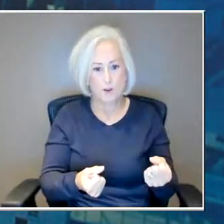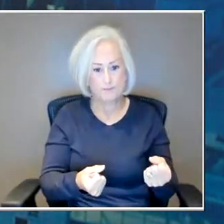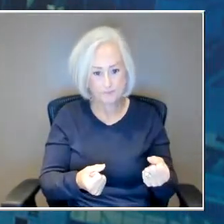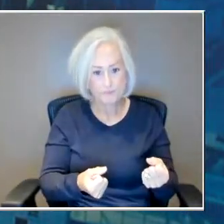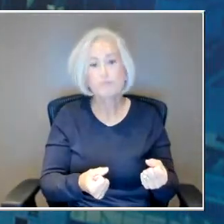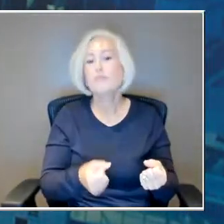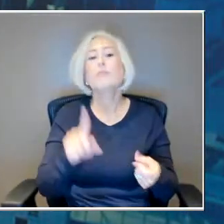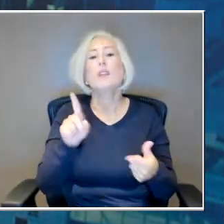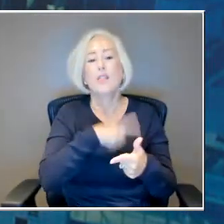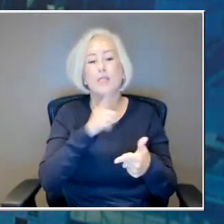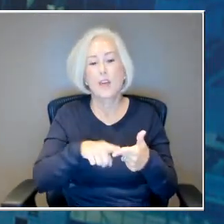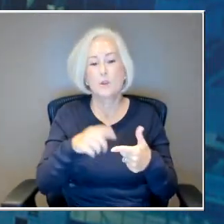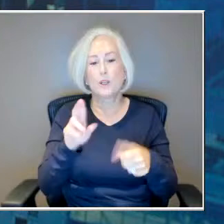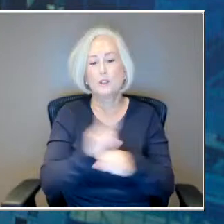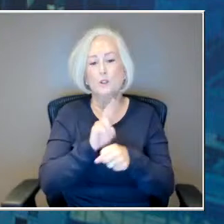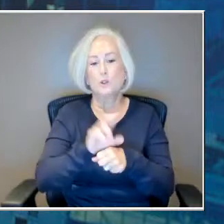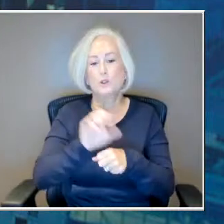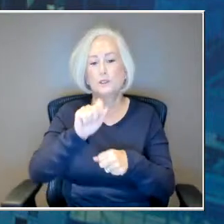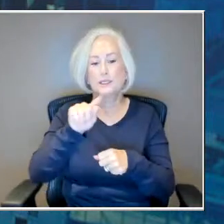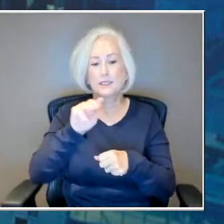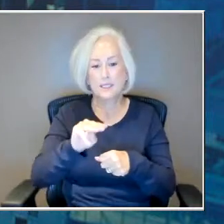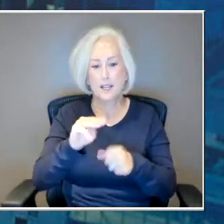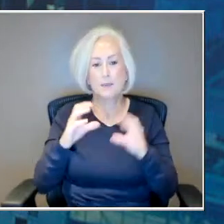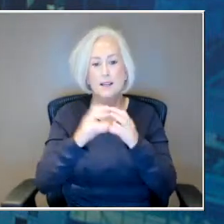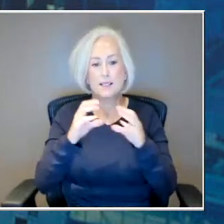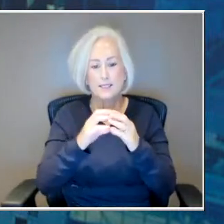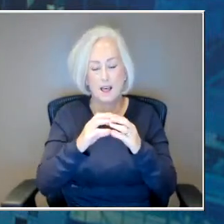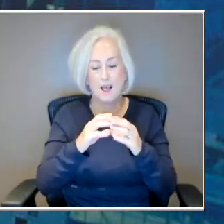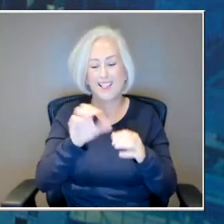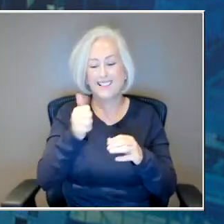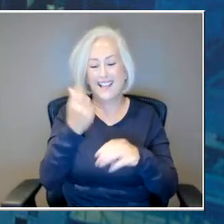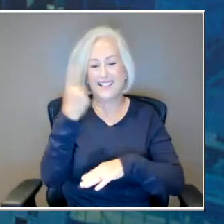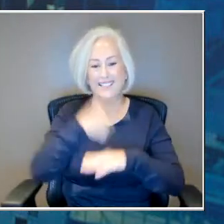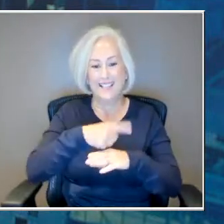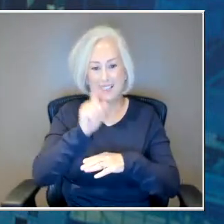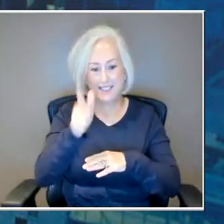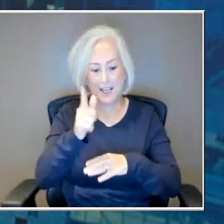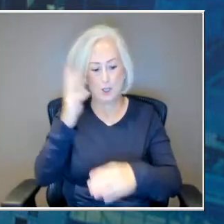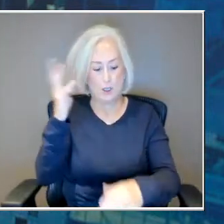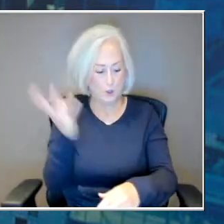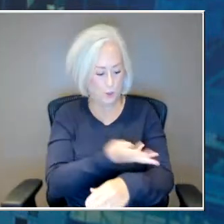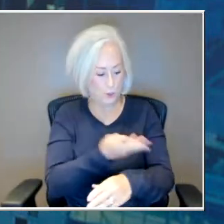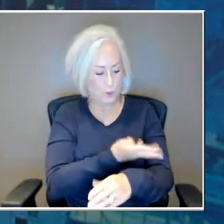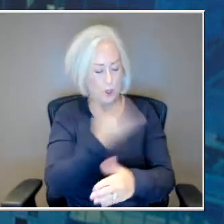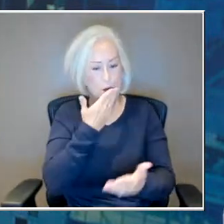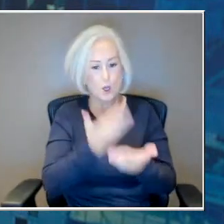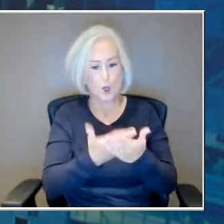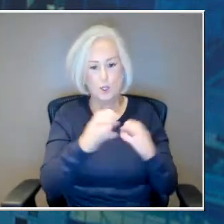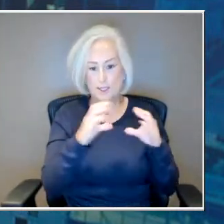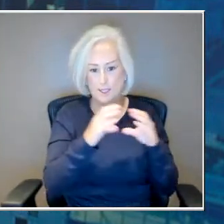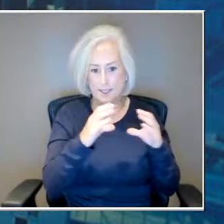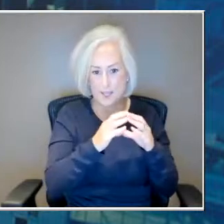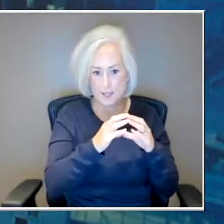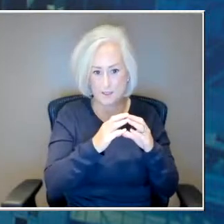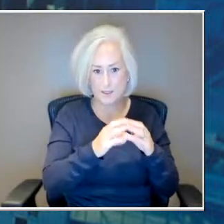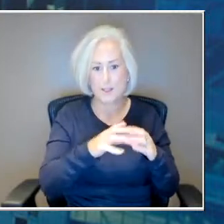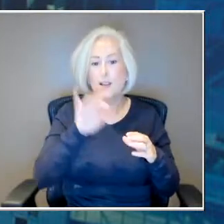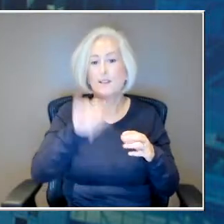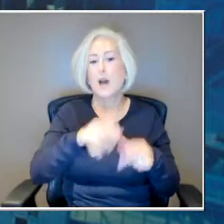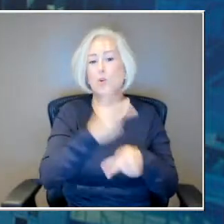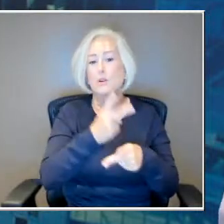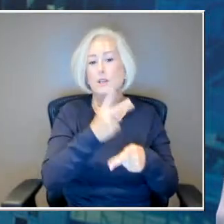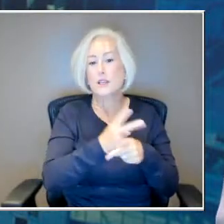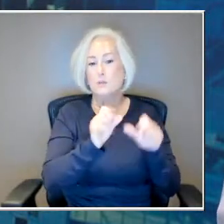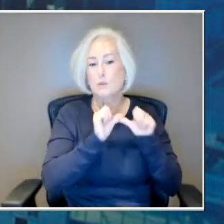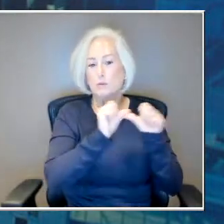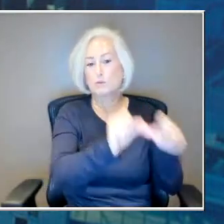back to your body and save that 10 days. Now, what transplant is going to do here, it will keep you in remission longer time. That's something here.